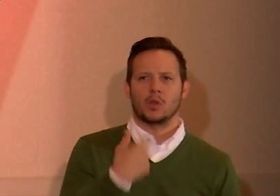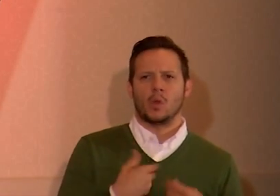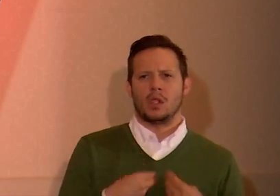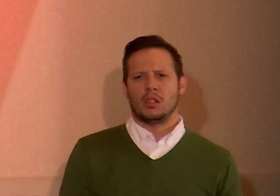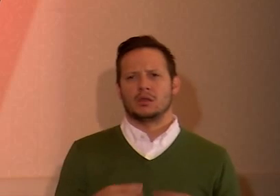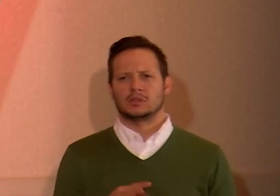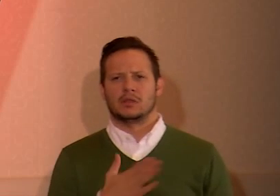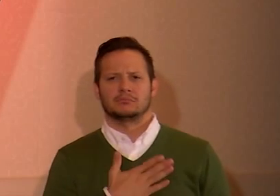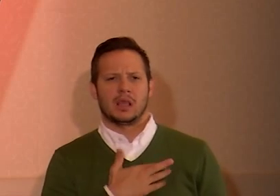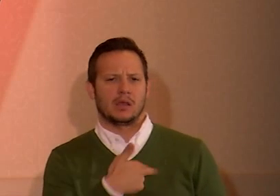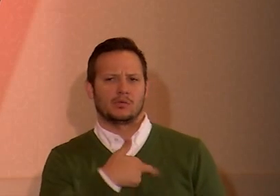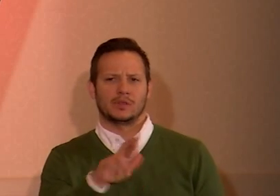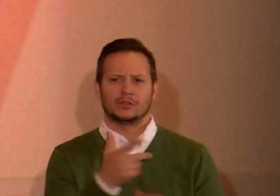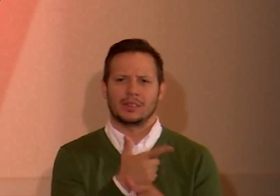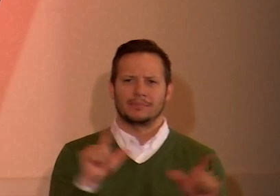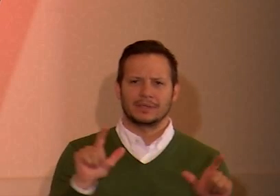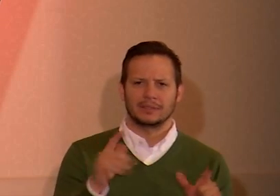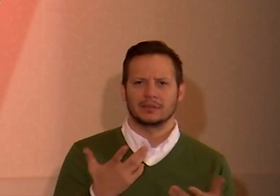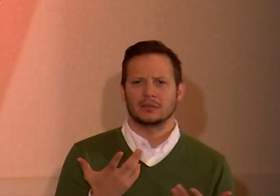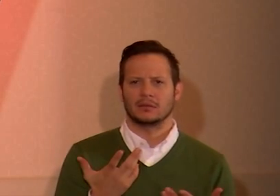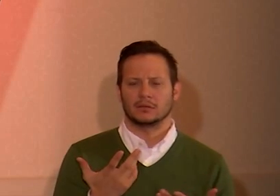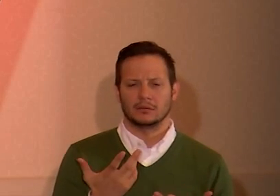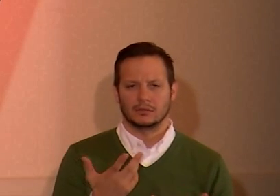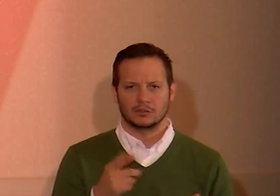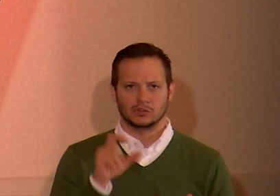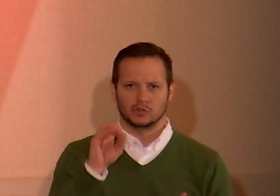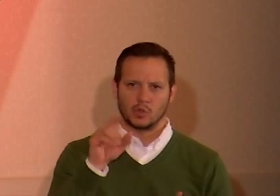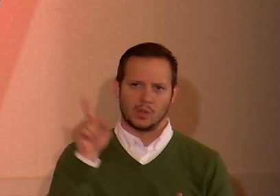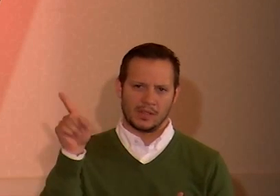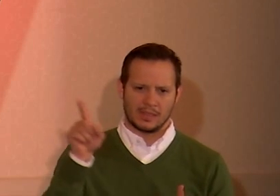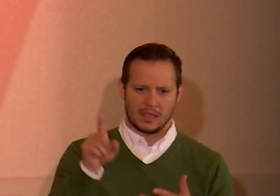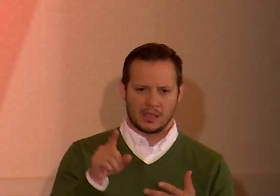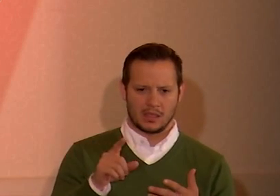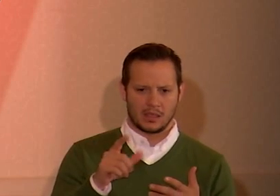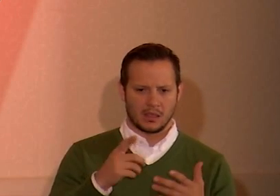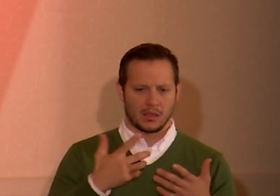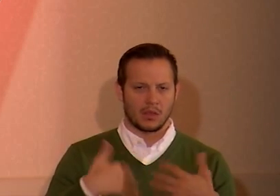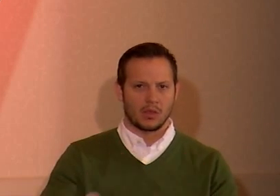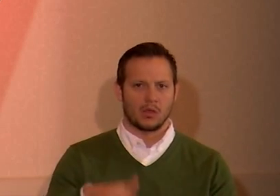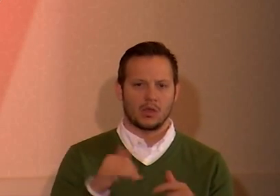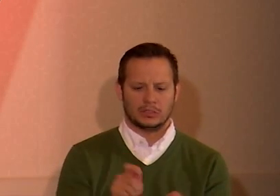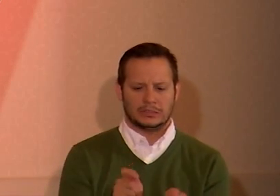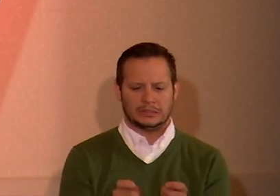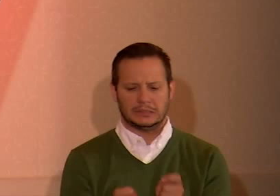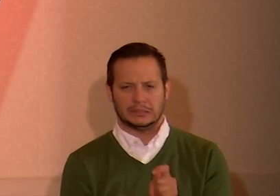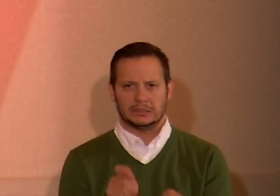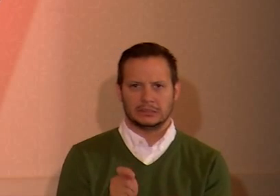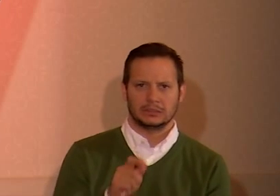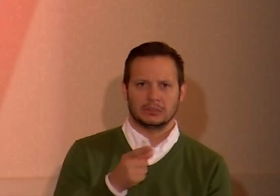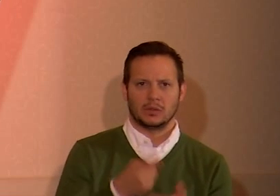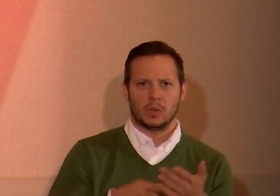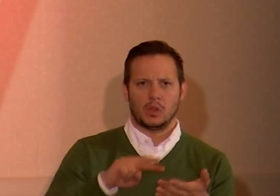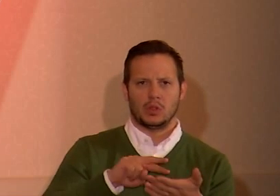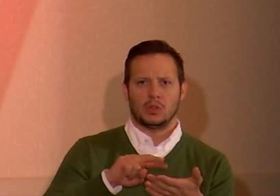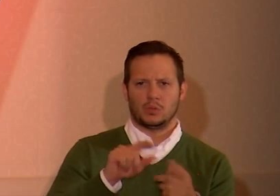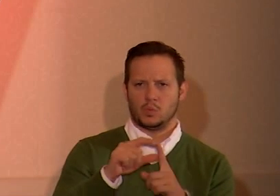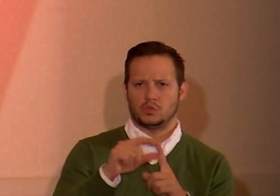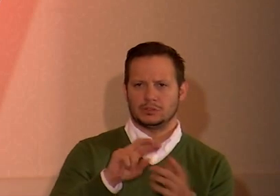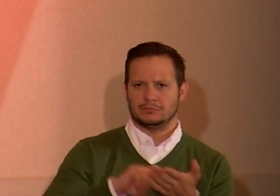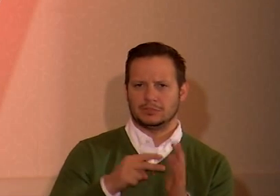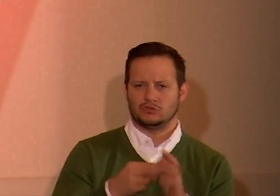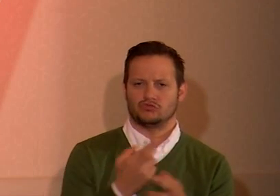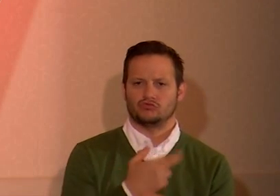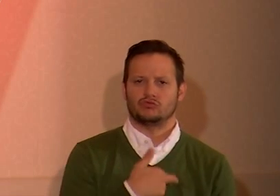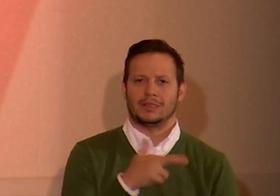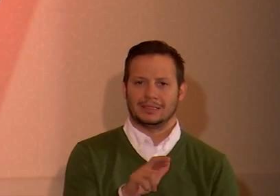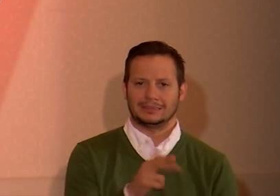religious liberty in America. To make the case, they need to dramatically alter the meaning of those words, religious liberty. It was